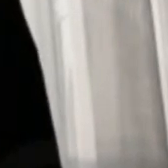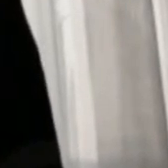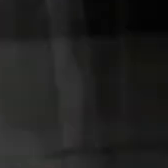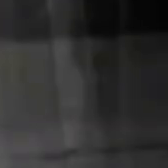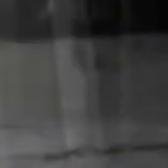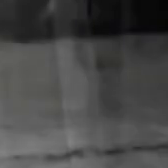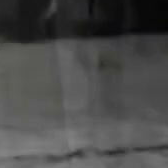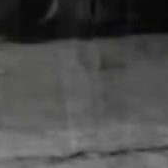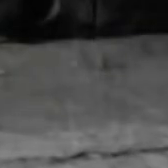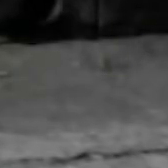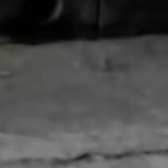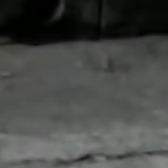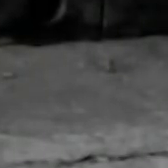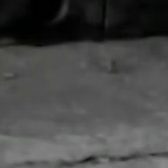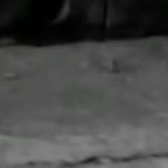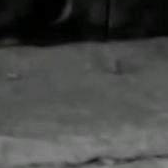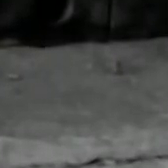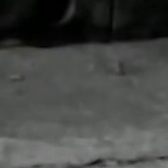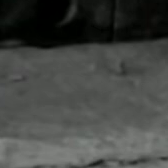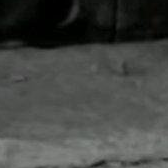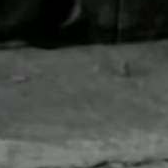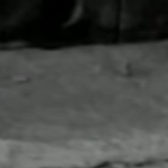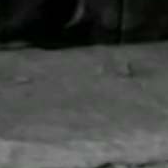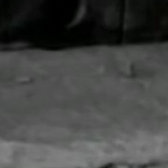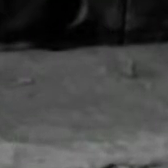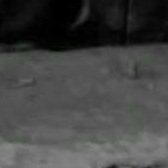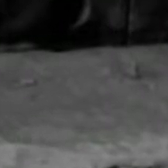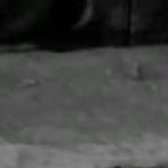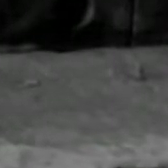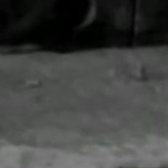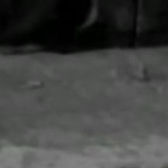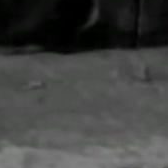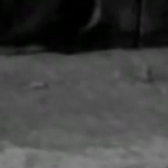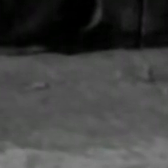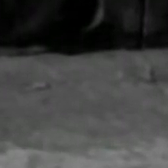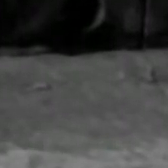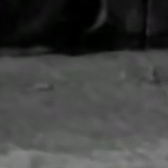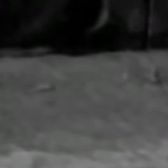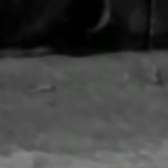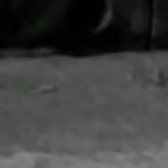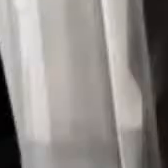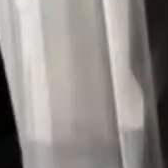tumaini letu kwa Mungu aliyetuumba. Katika kitabu cha Warumi